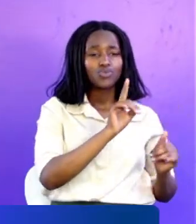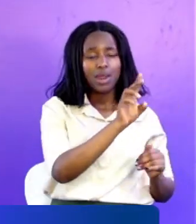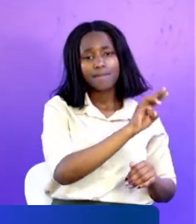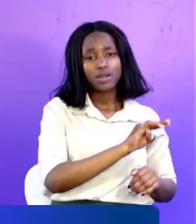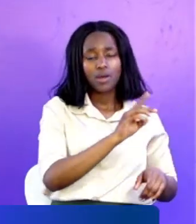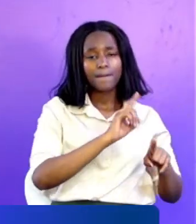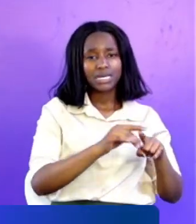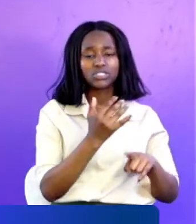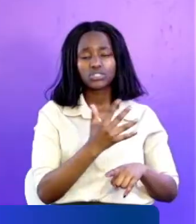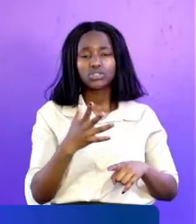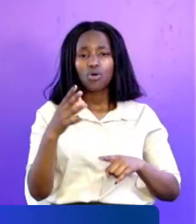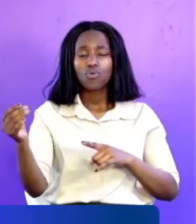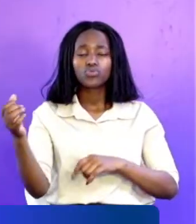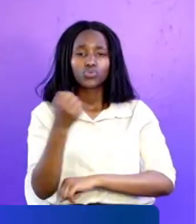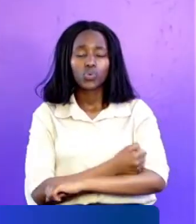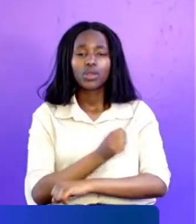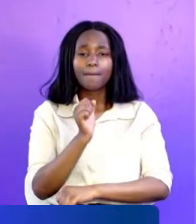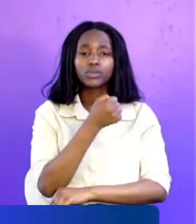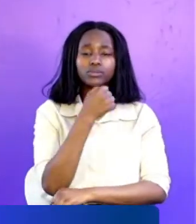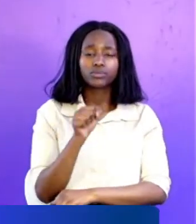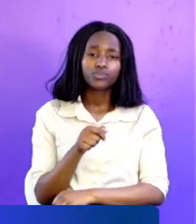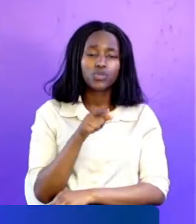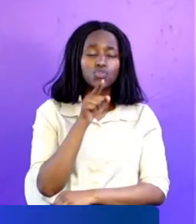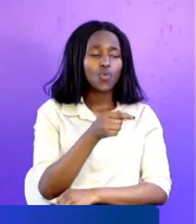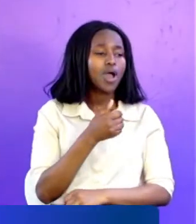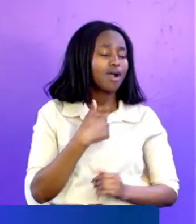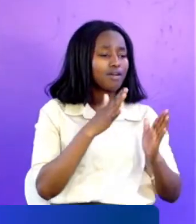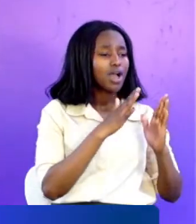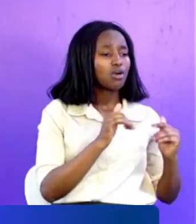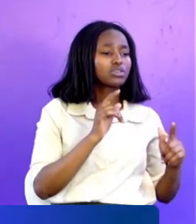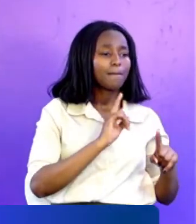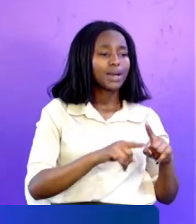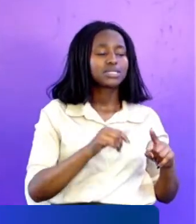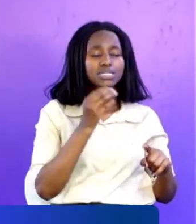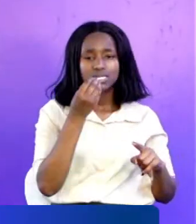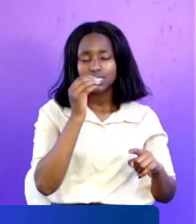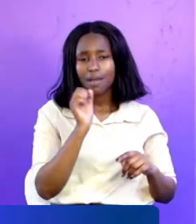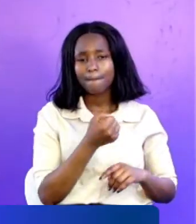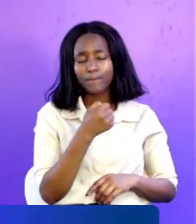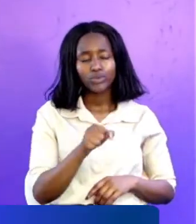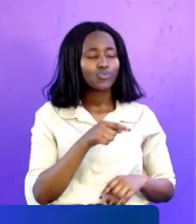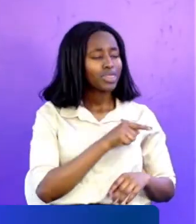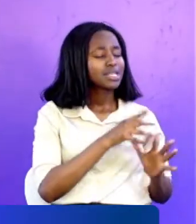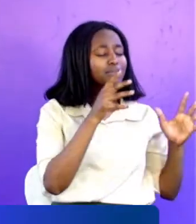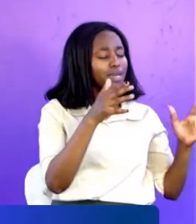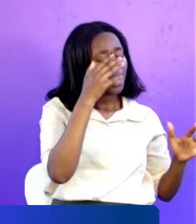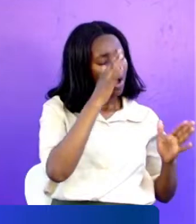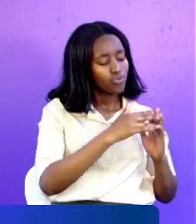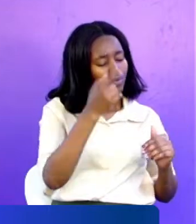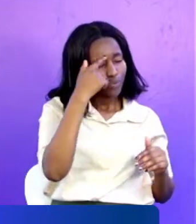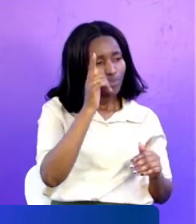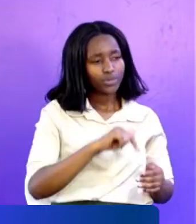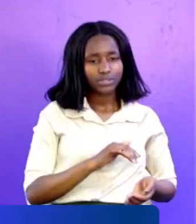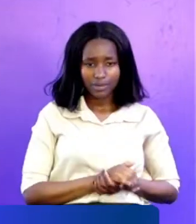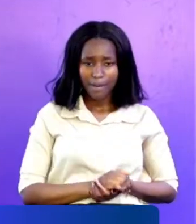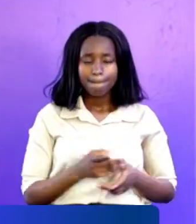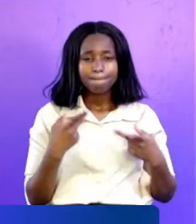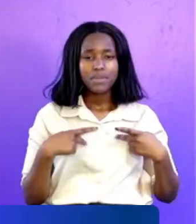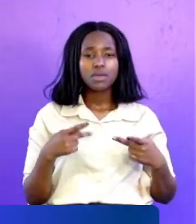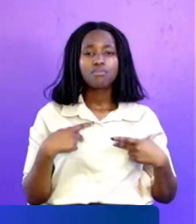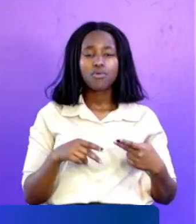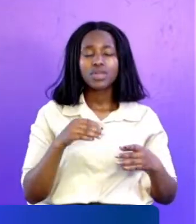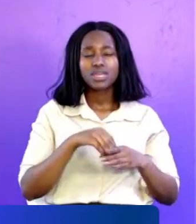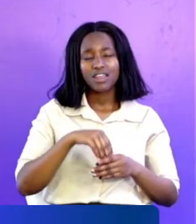that house at home there and you can't afford food. What's the point of it? When you go to the villages, how people are hungry inside big